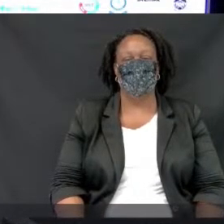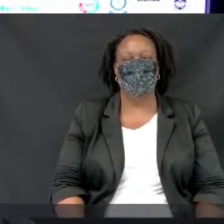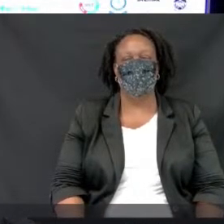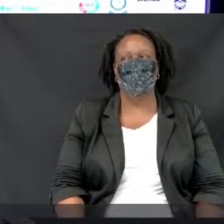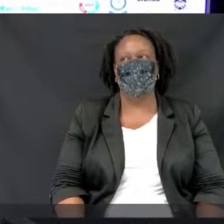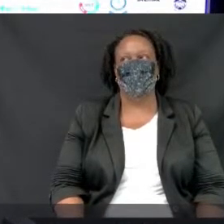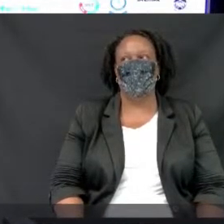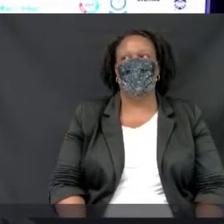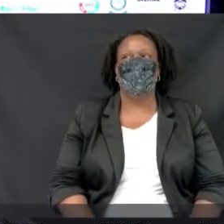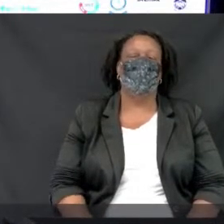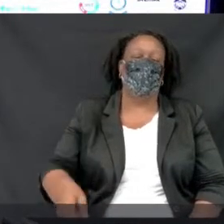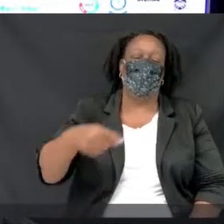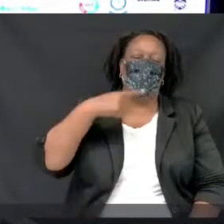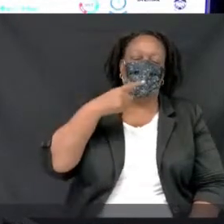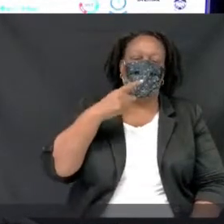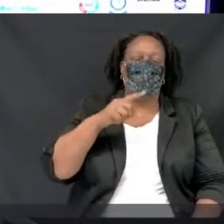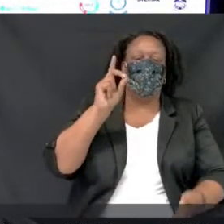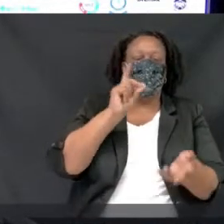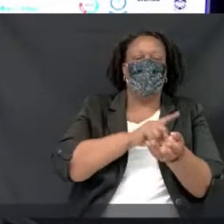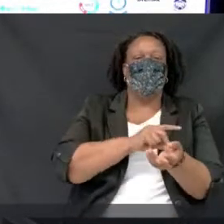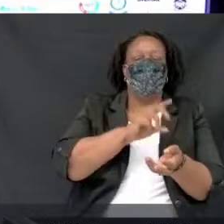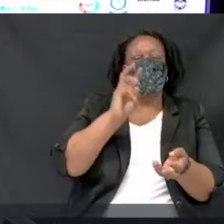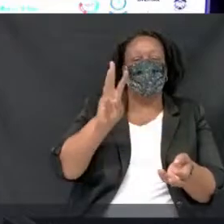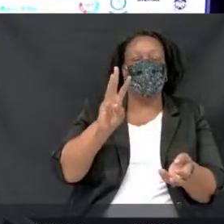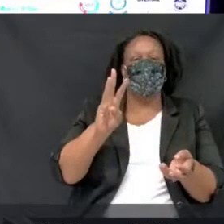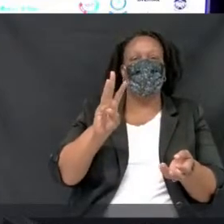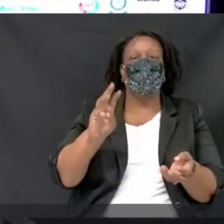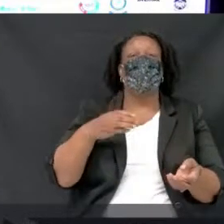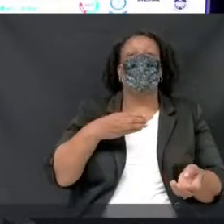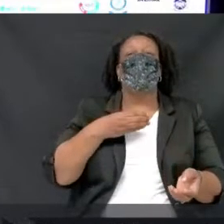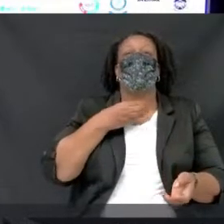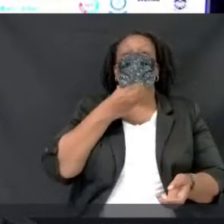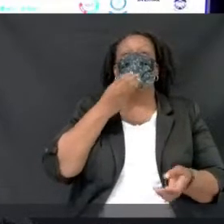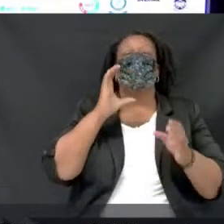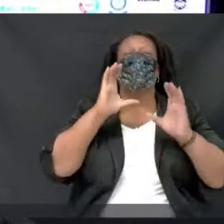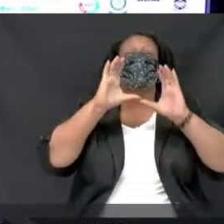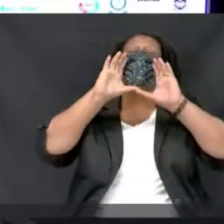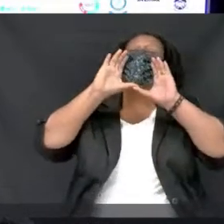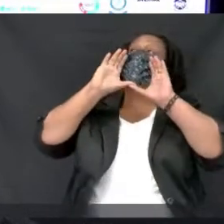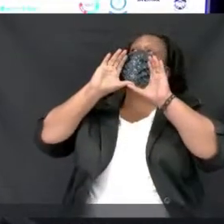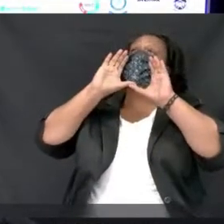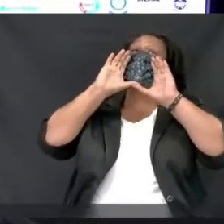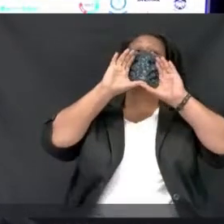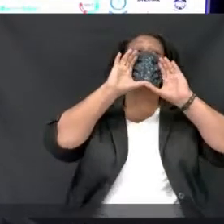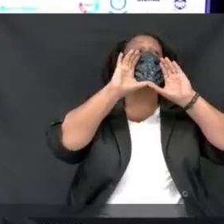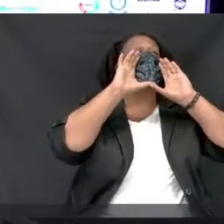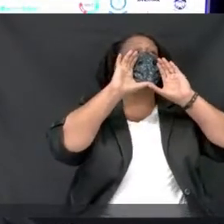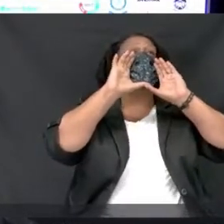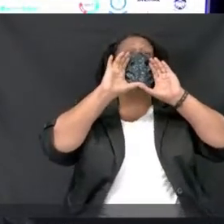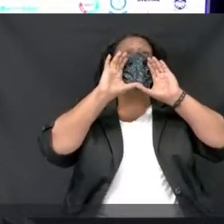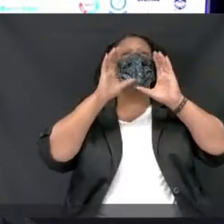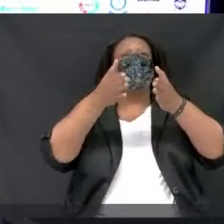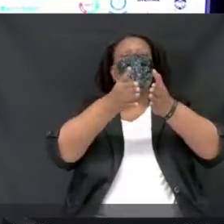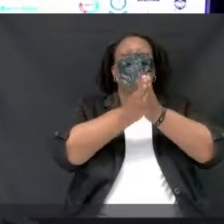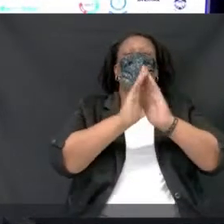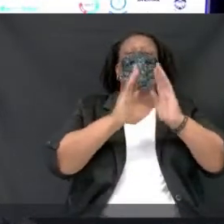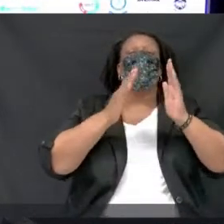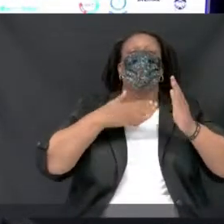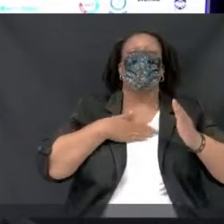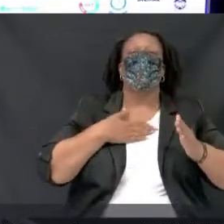A voice crying out in the wilderness in terms of how people can protect themselves